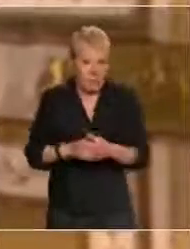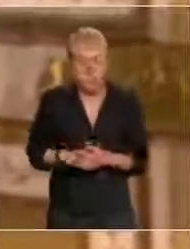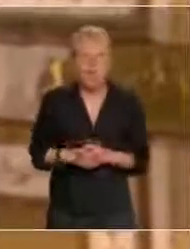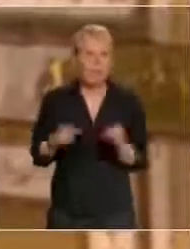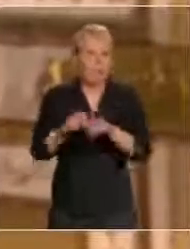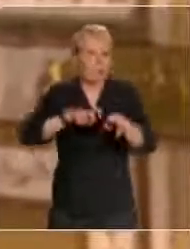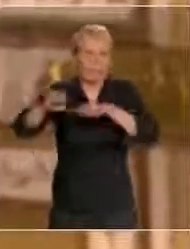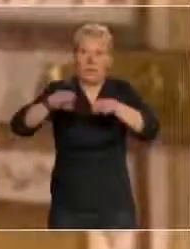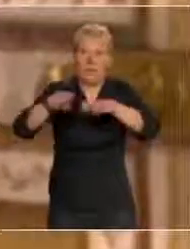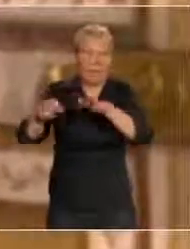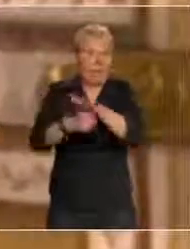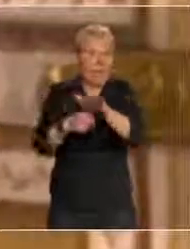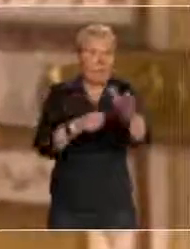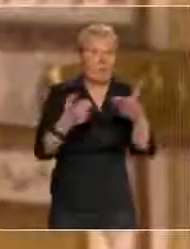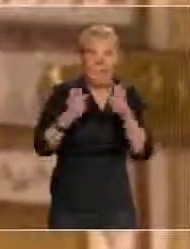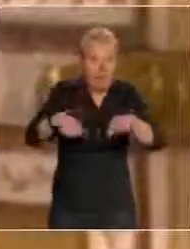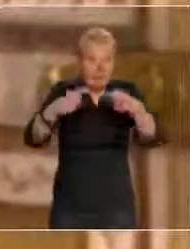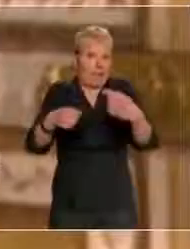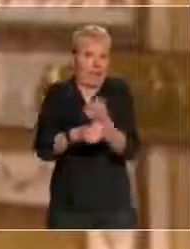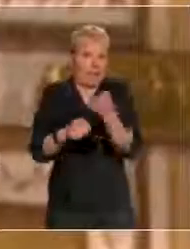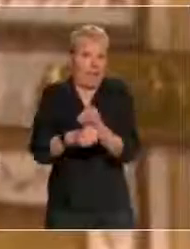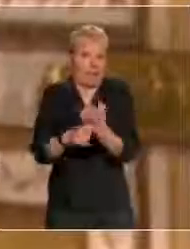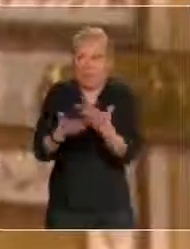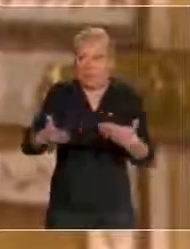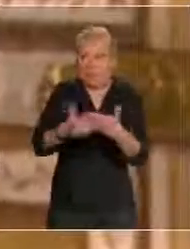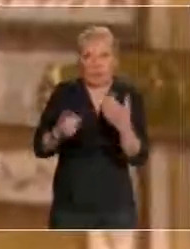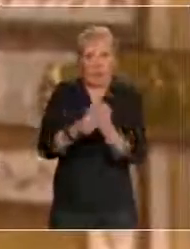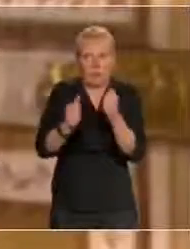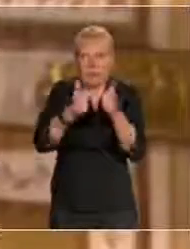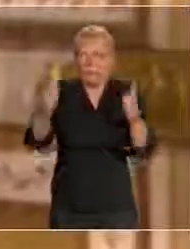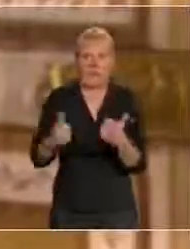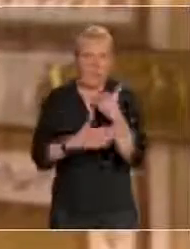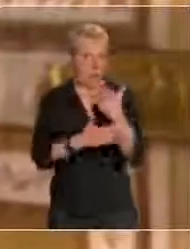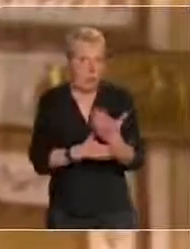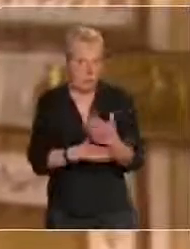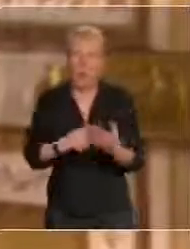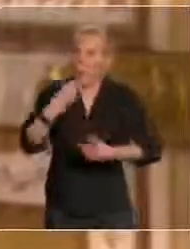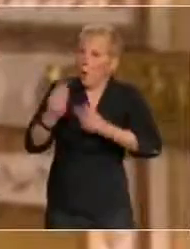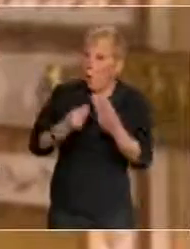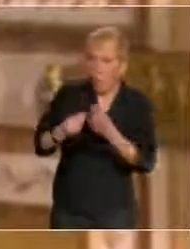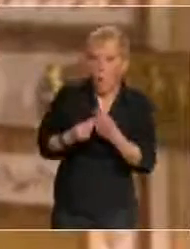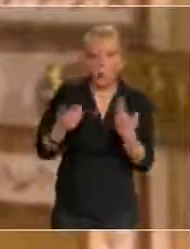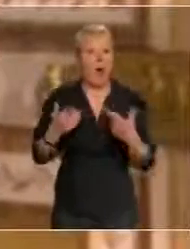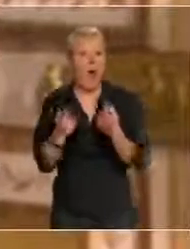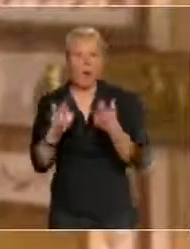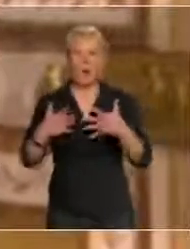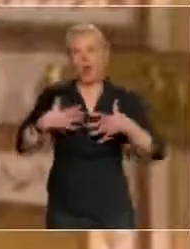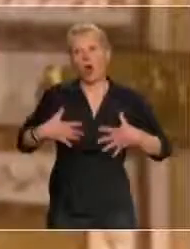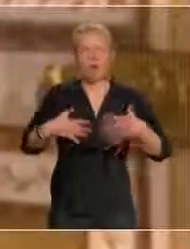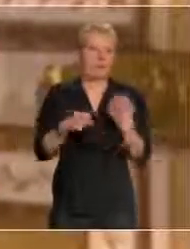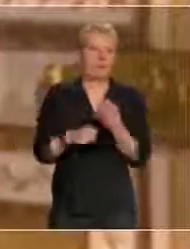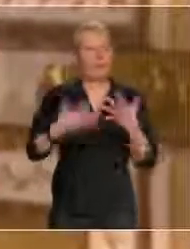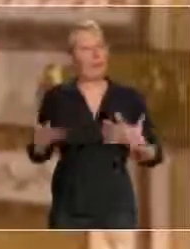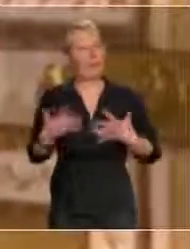kissing. Necessary trips, in fact, to look after your health, and necessary trips to go to work when it's not impossible to